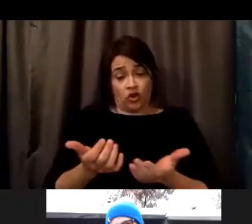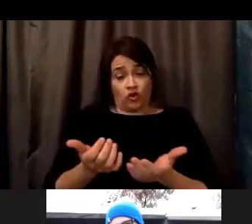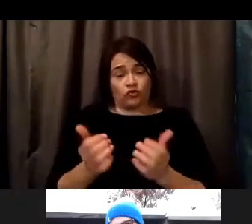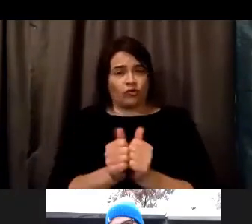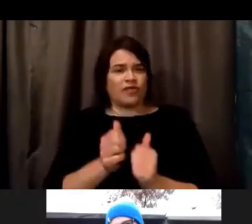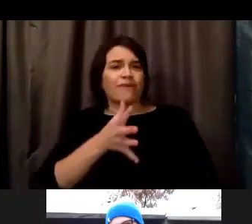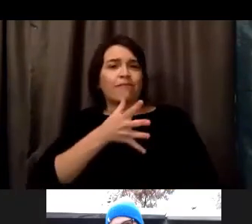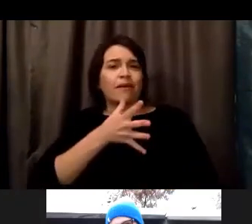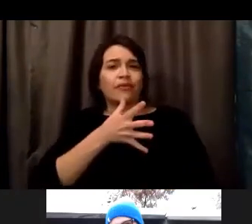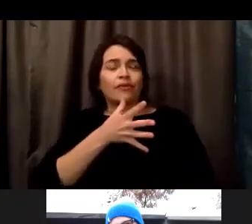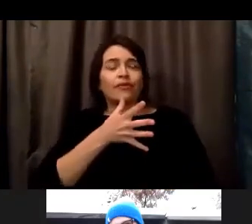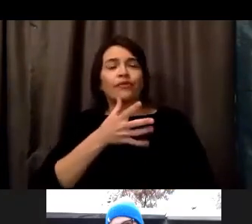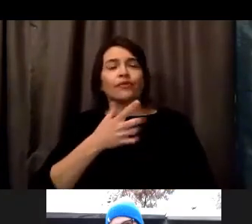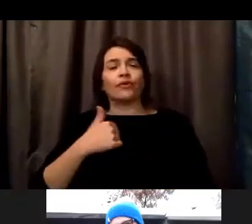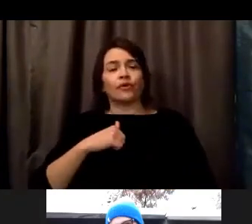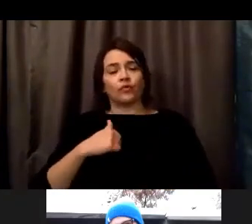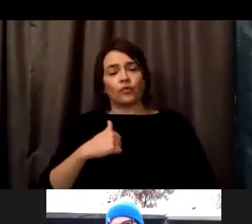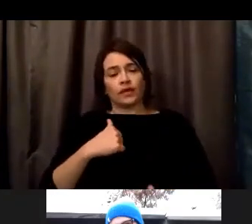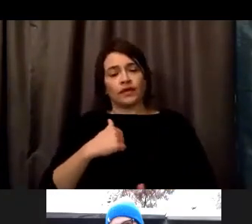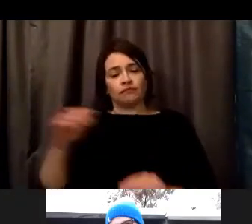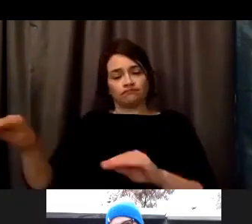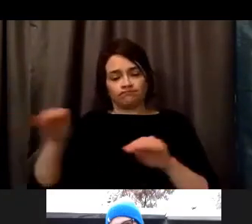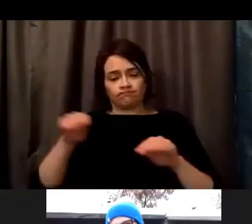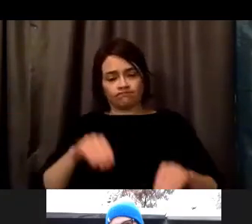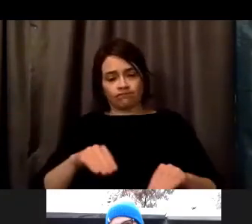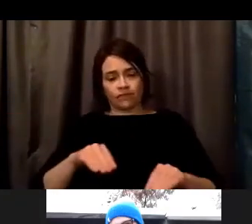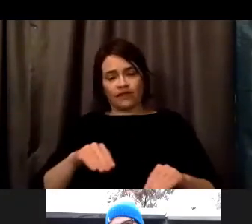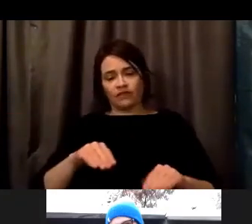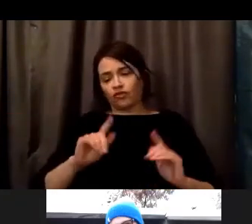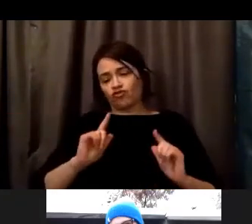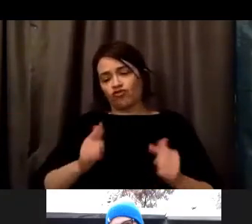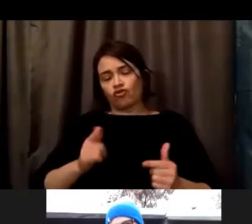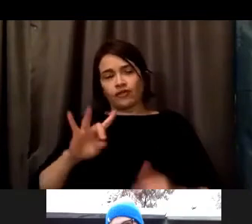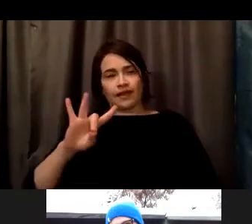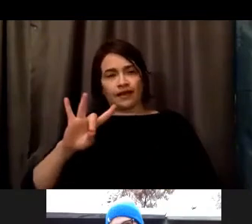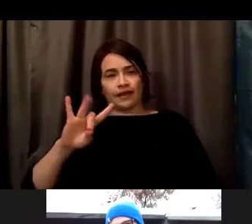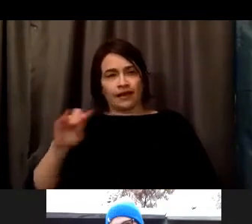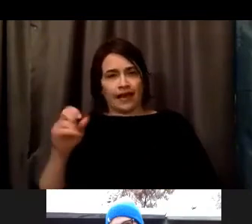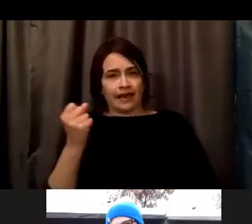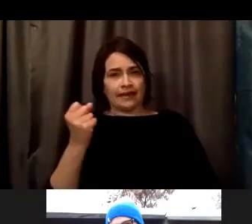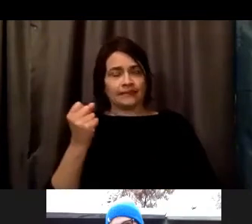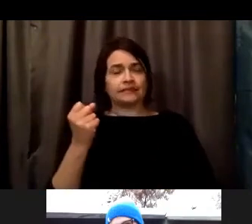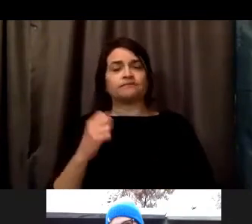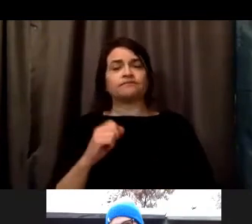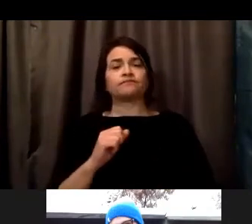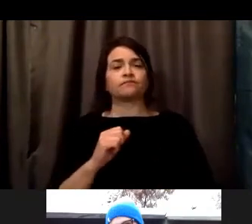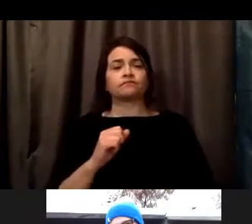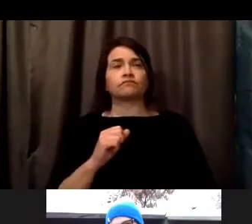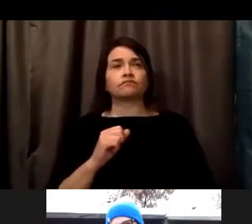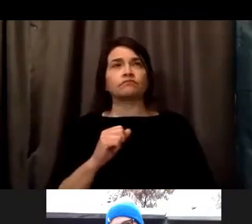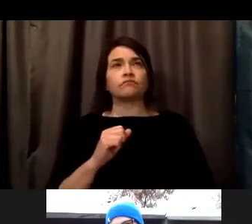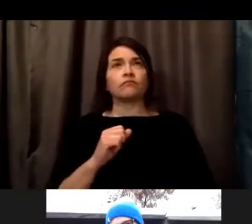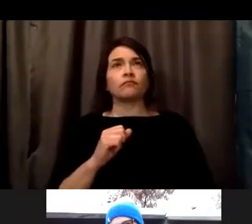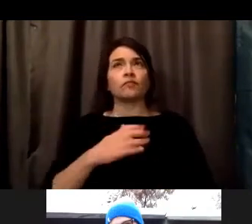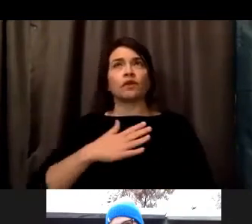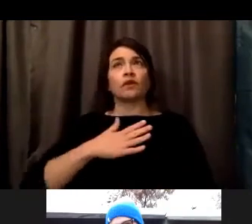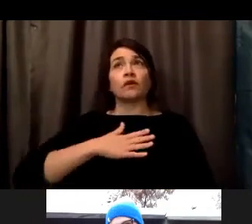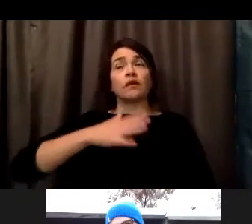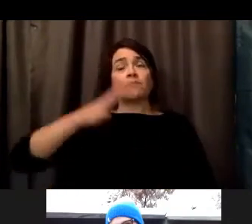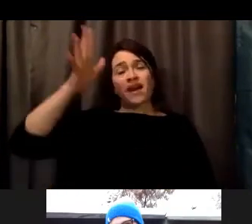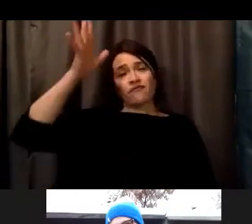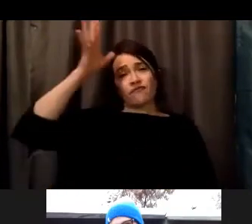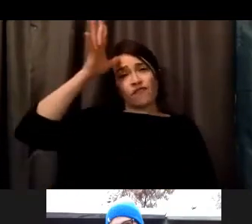the early '80s, and my father was a former